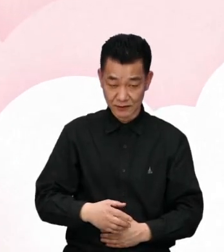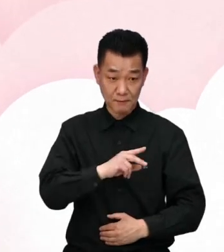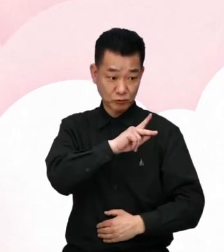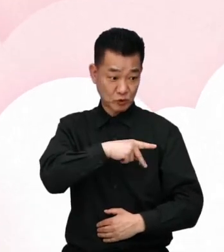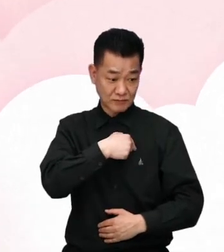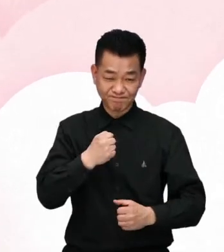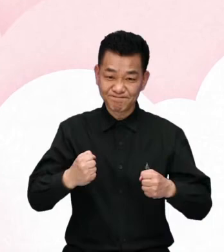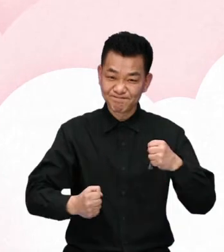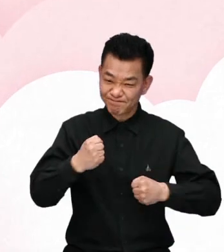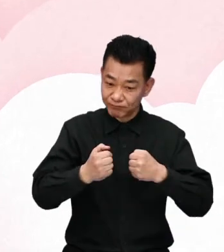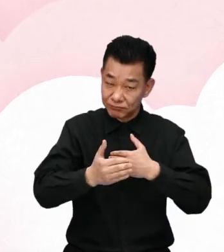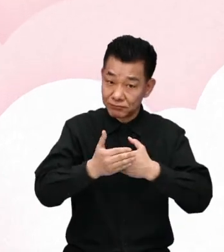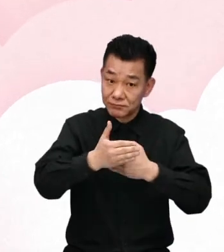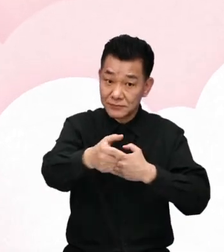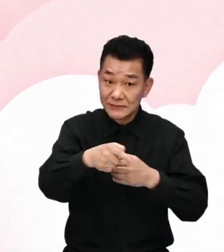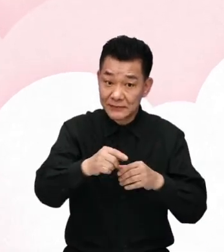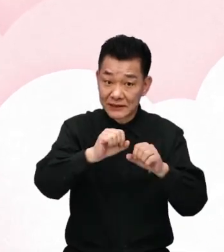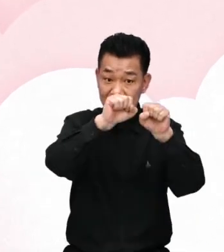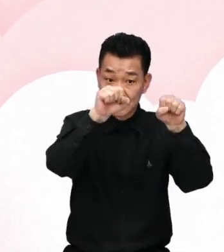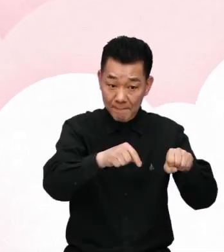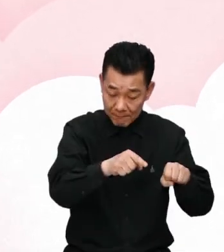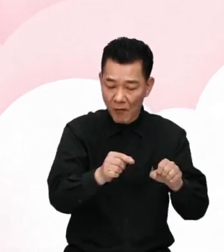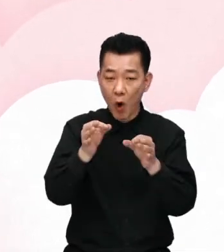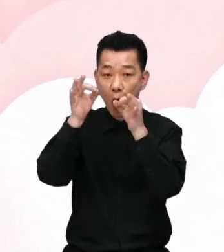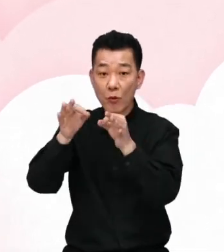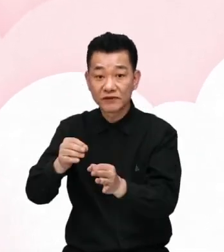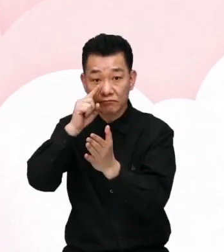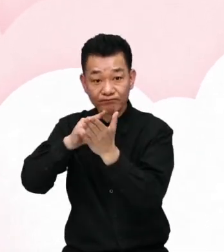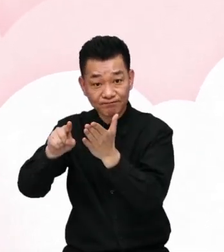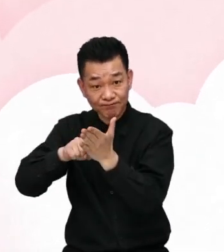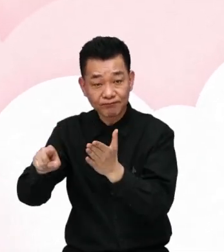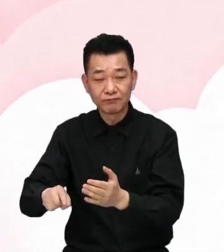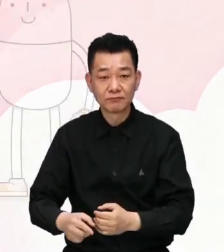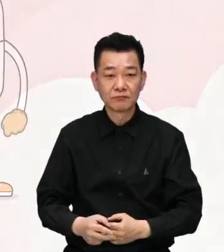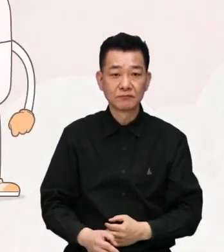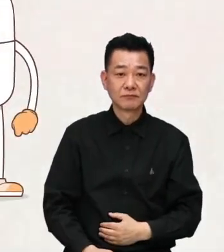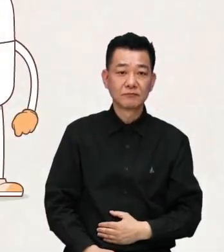Individual communication procedure and ex officio investigation.